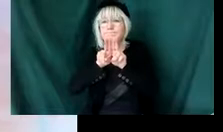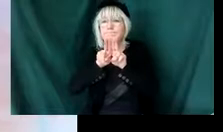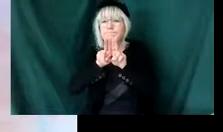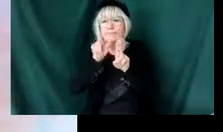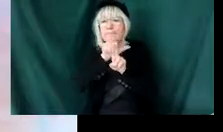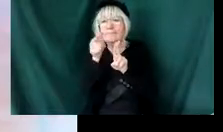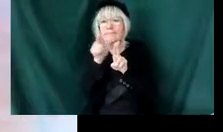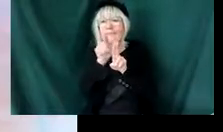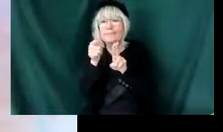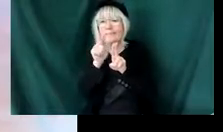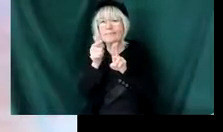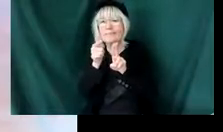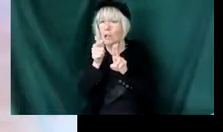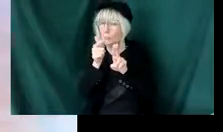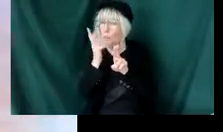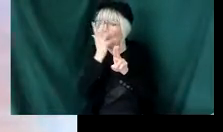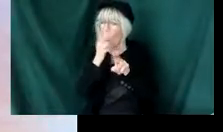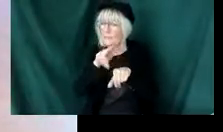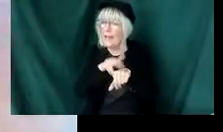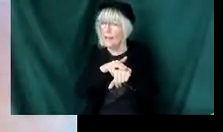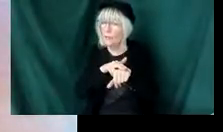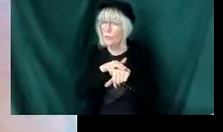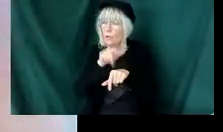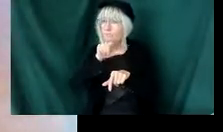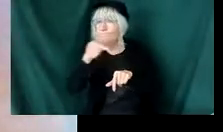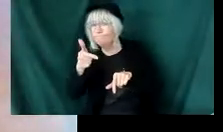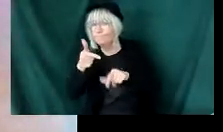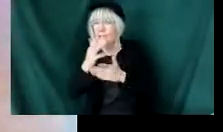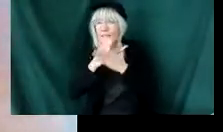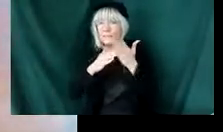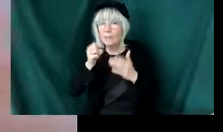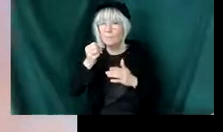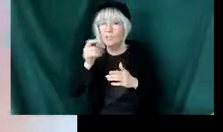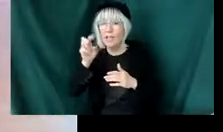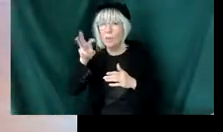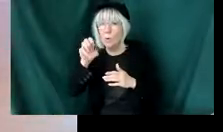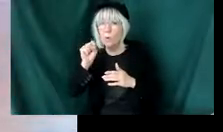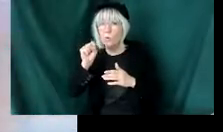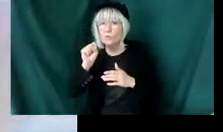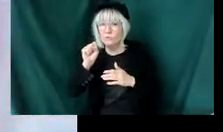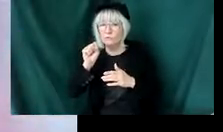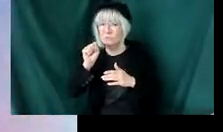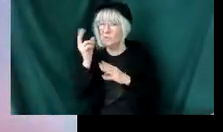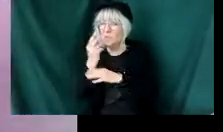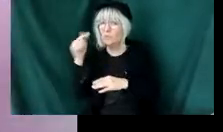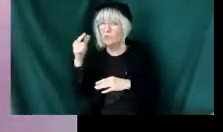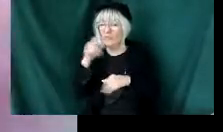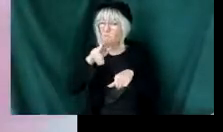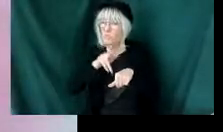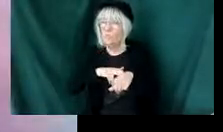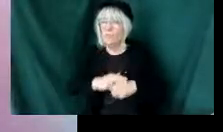yellow, so it looks real natural. If I'm doing some shadows, can you see that?